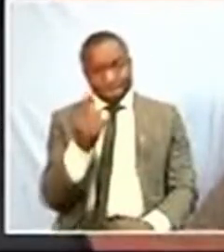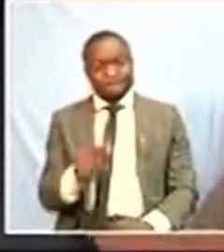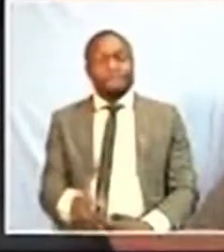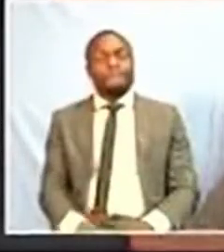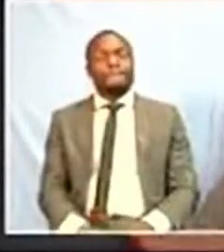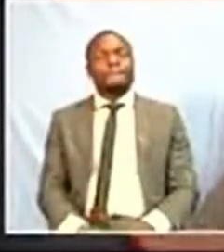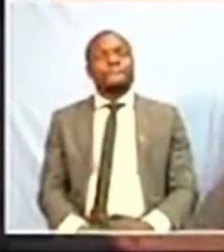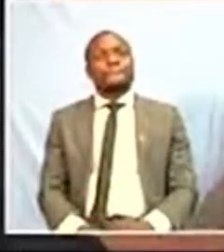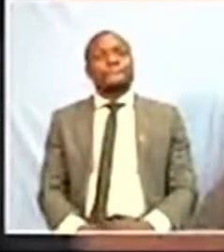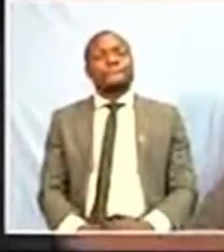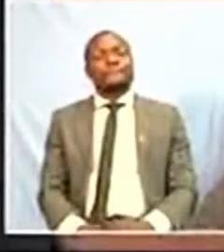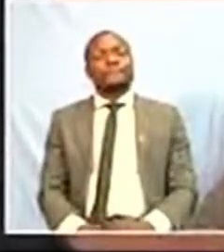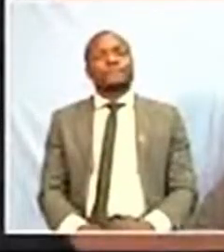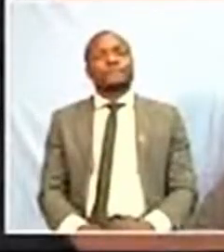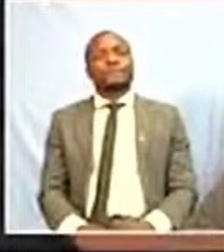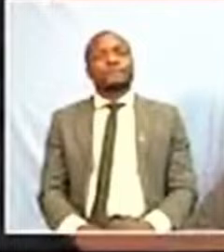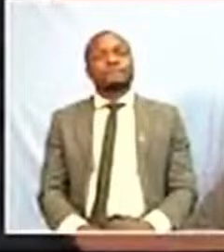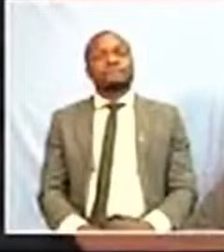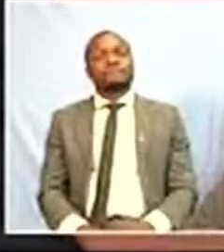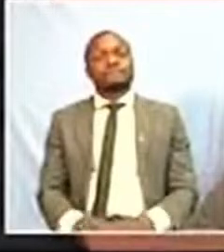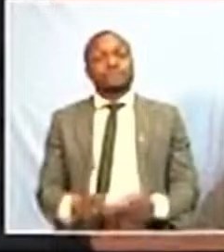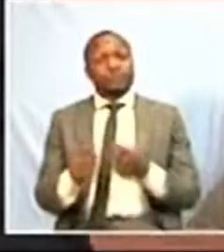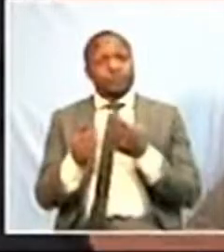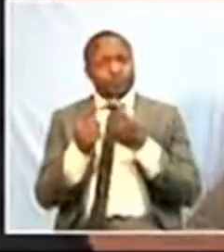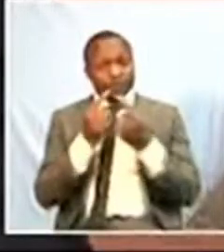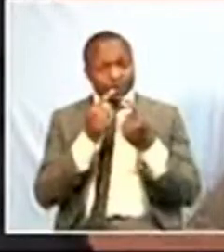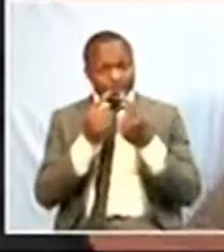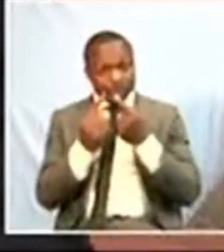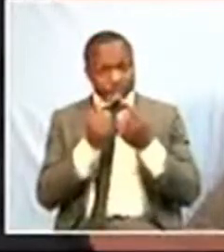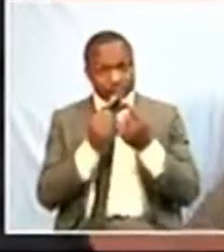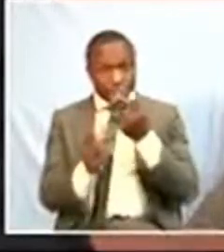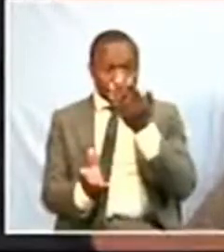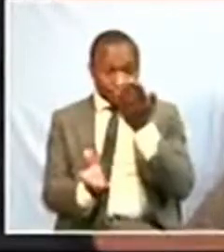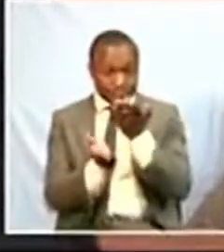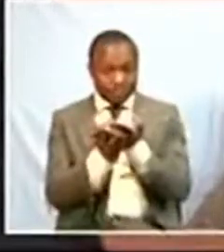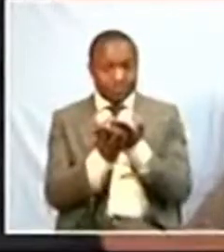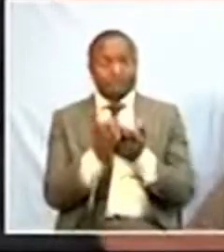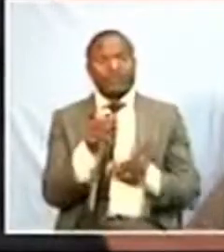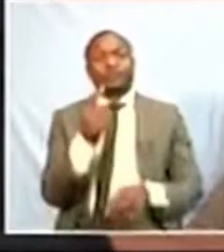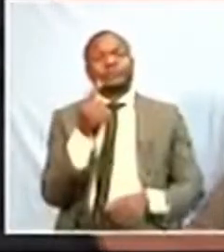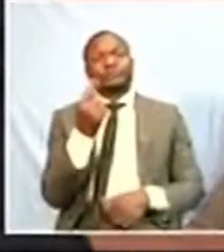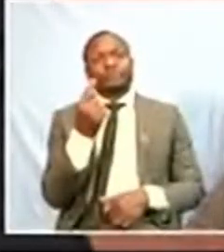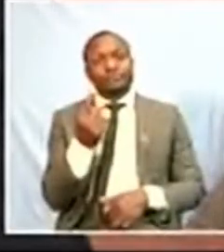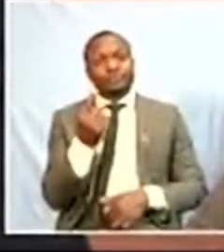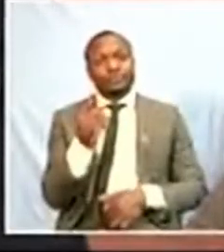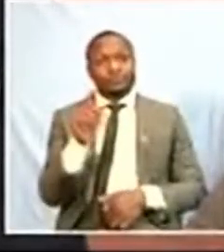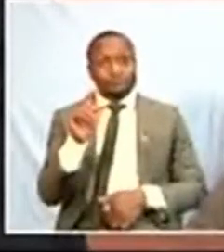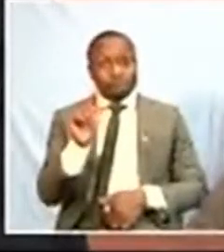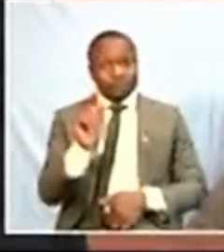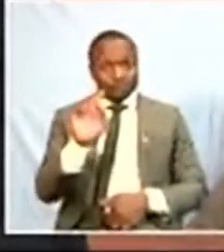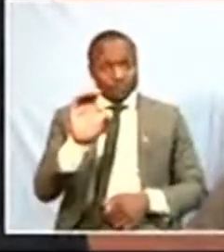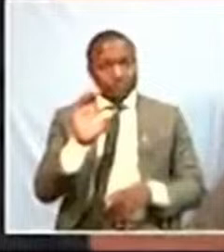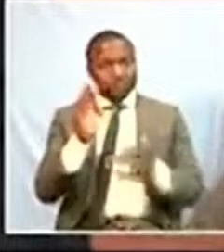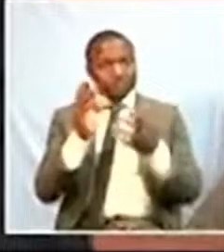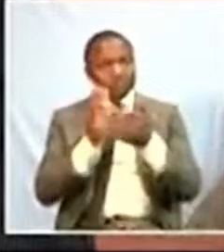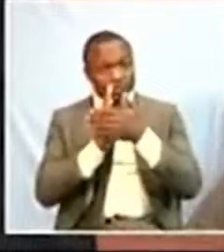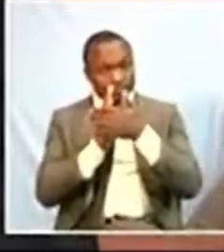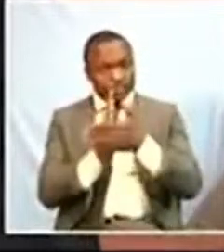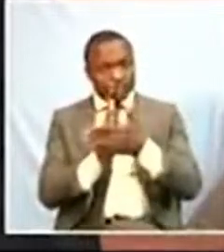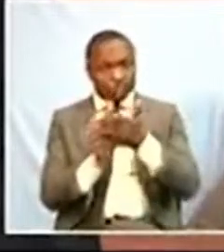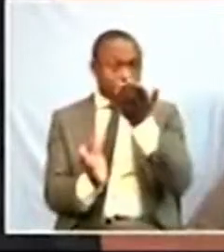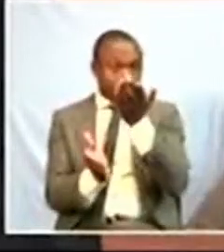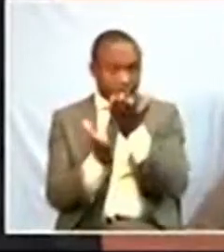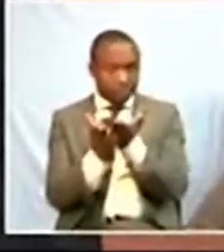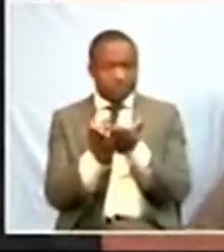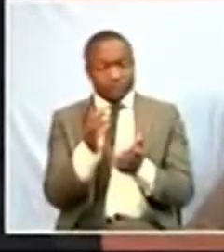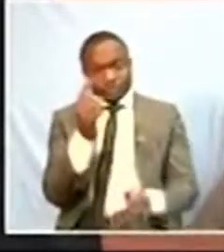also talking about in appendix 1, Chair. TC, I would like to guide you to appendix 1